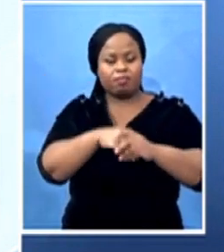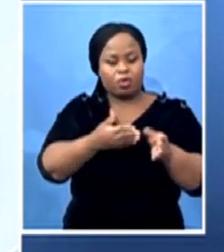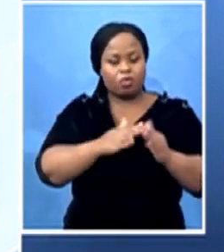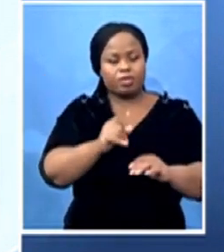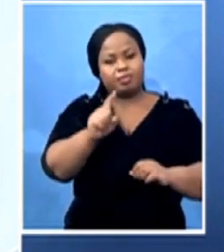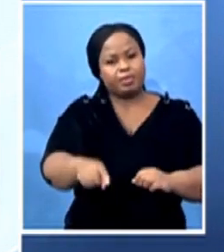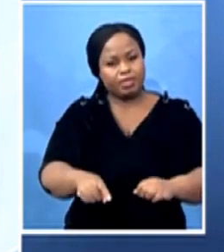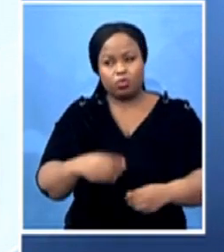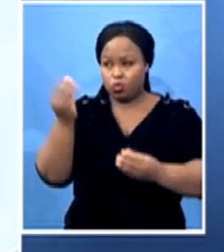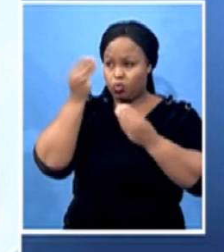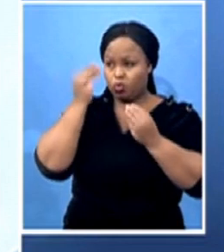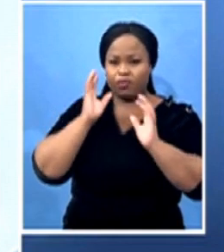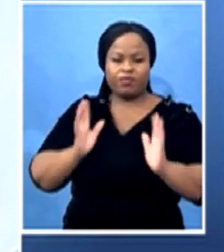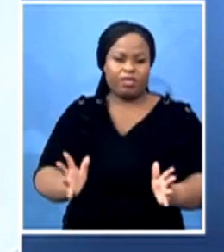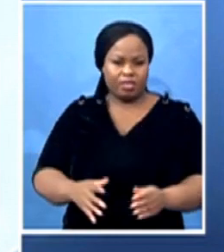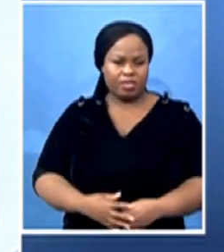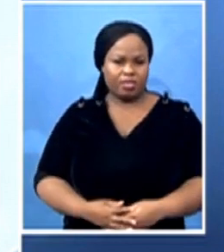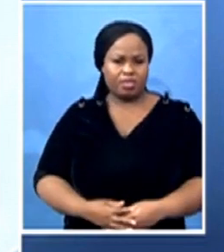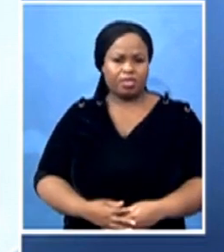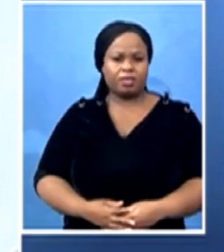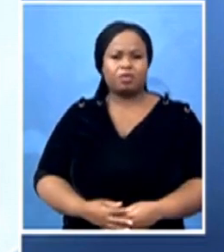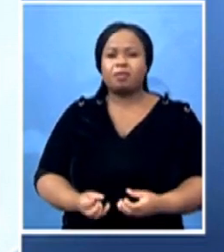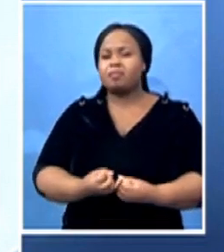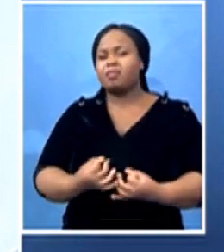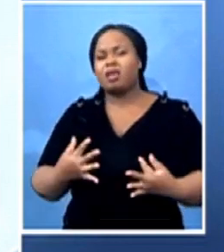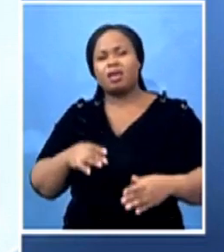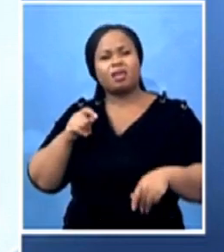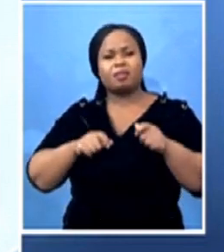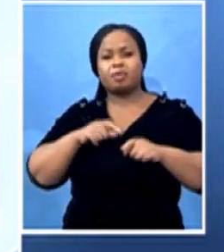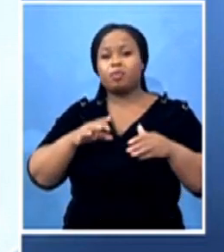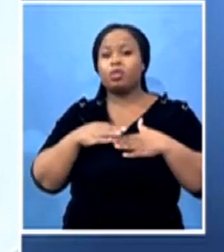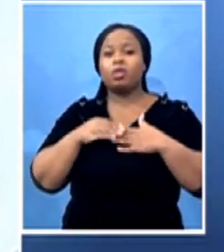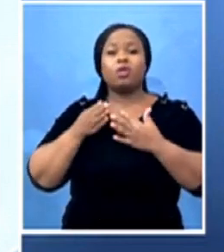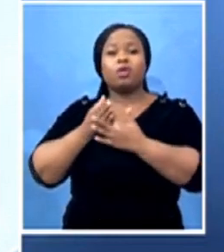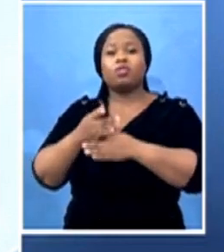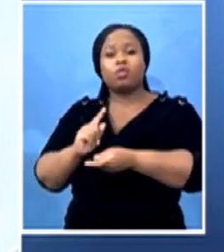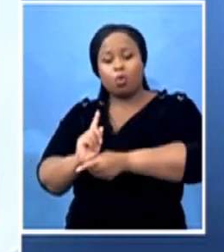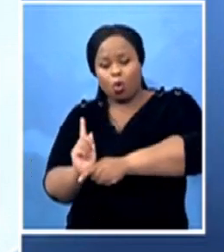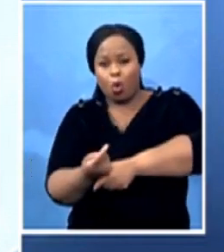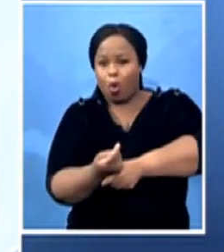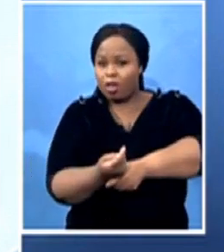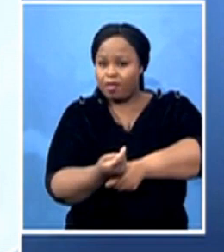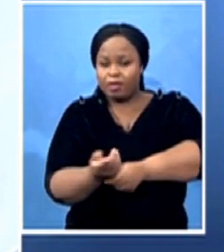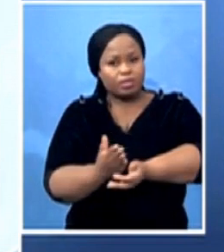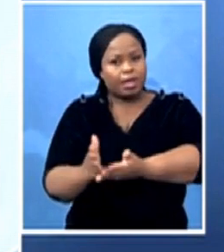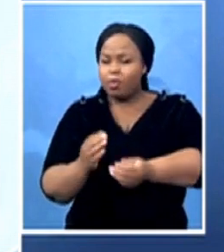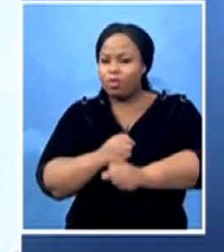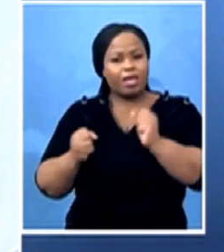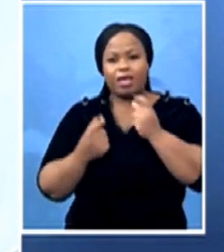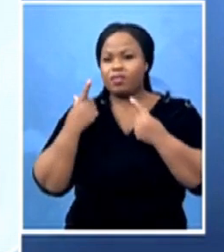lot of people through your golf, something that some of us will never do in 100 years.